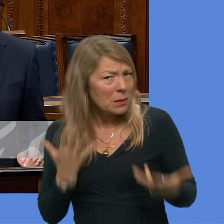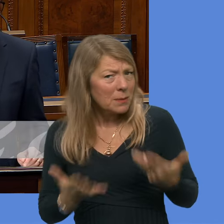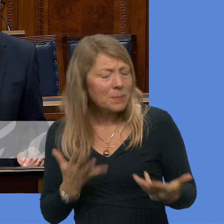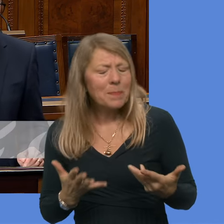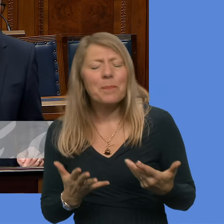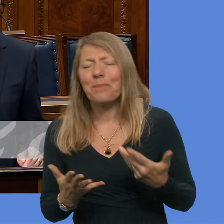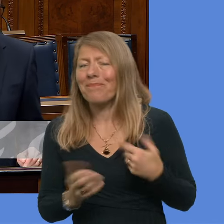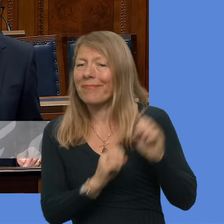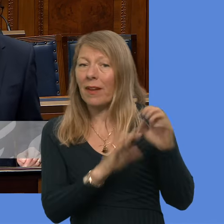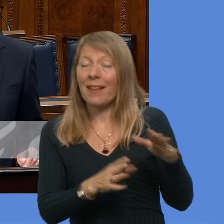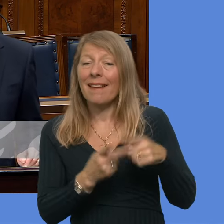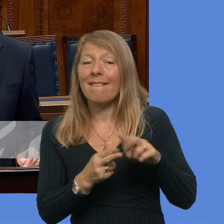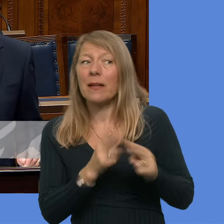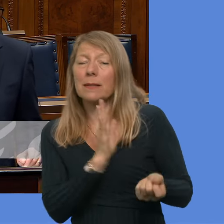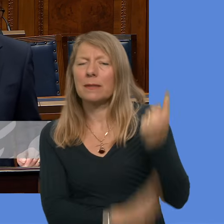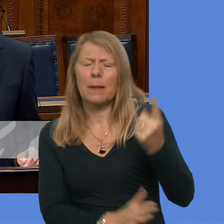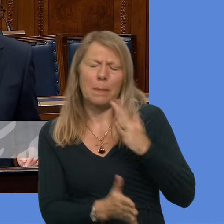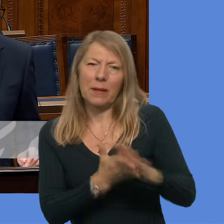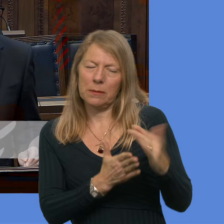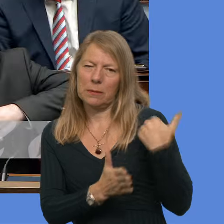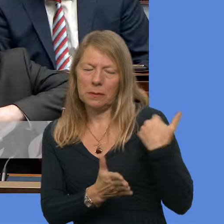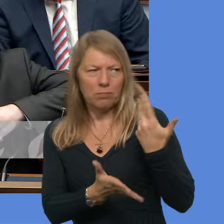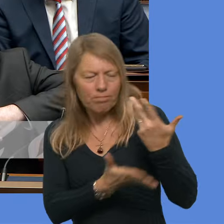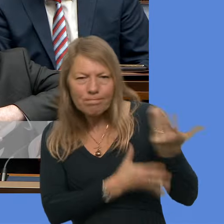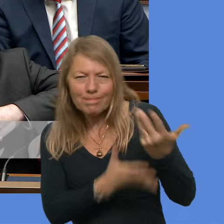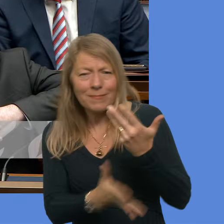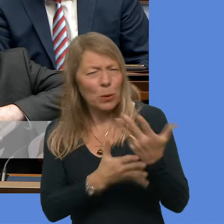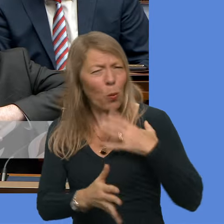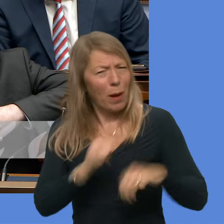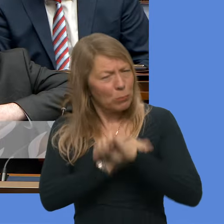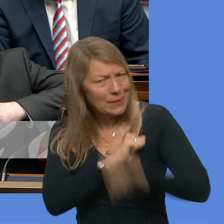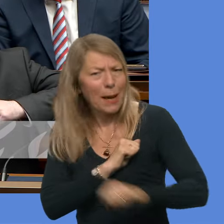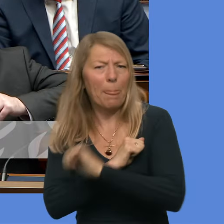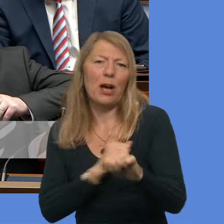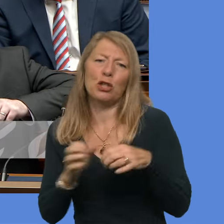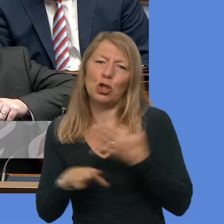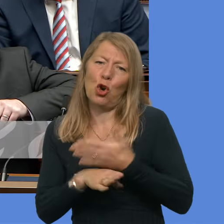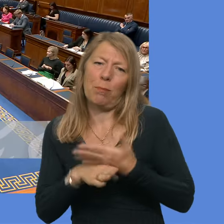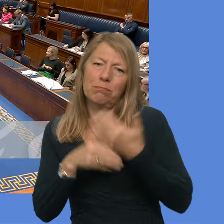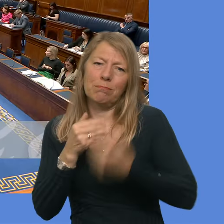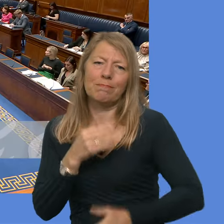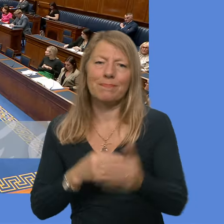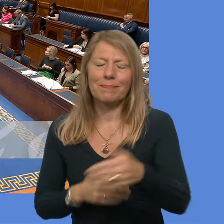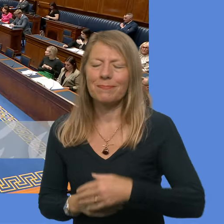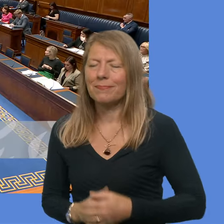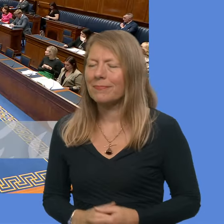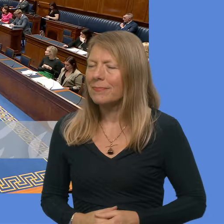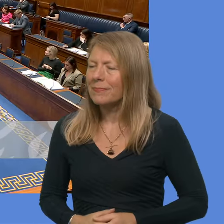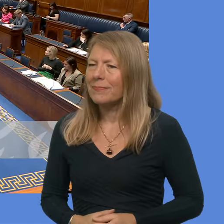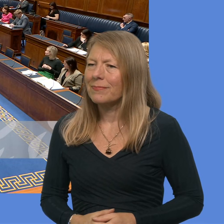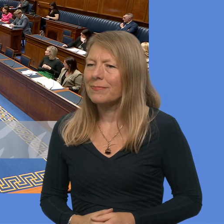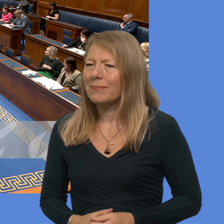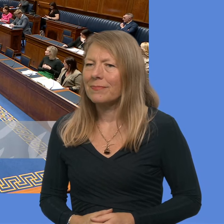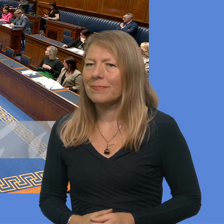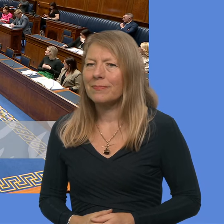with senior people in America in order to protect jobs as best we possibly can going forward. Peter McReynolds. I thank the Minister for